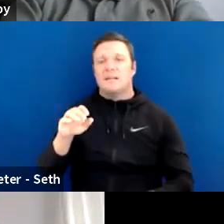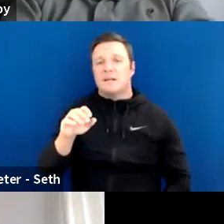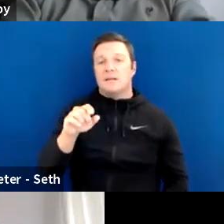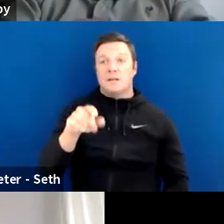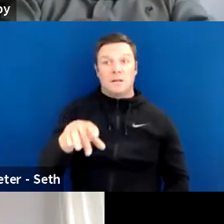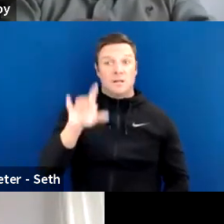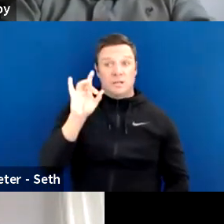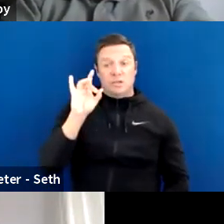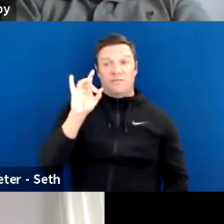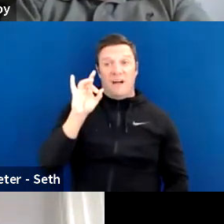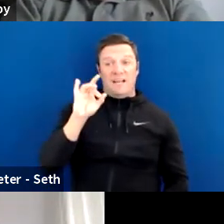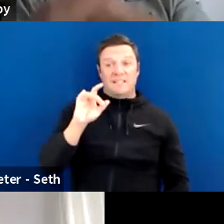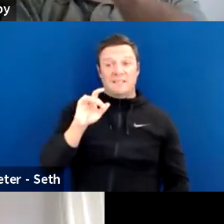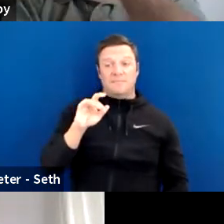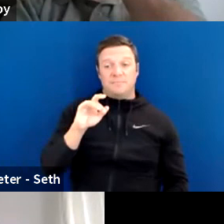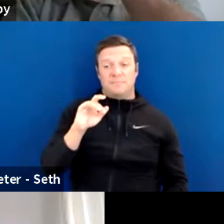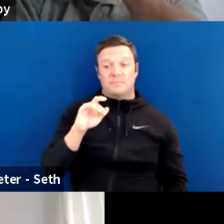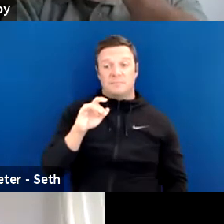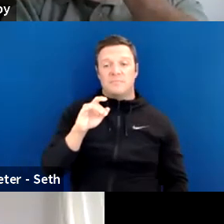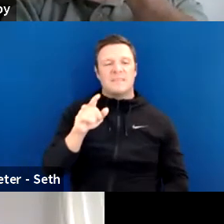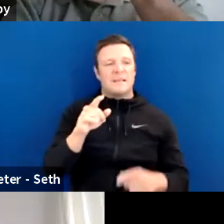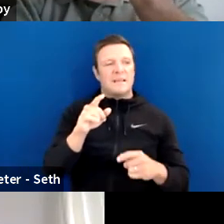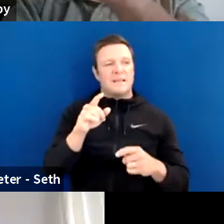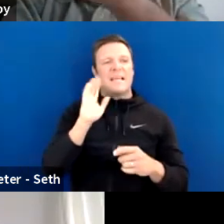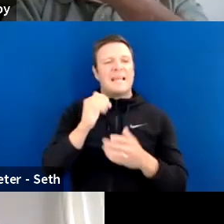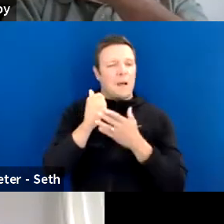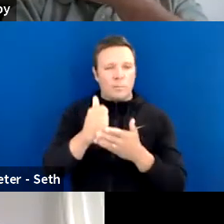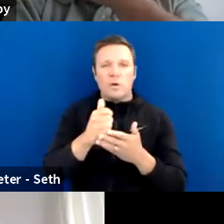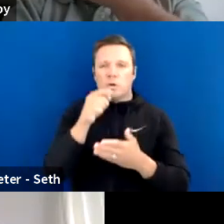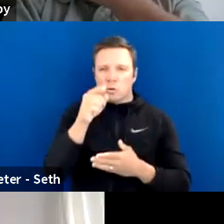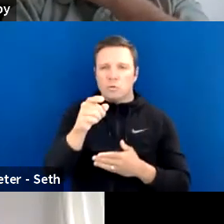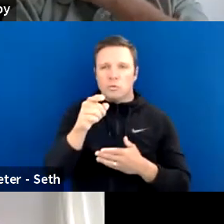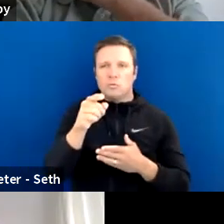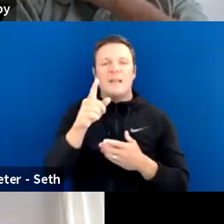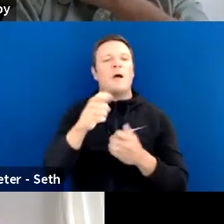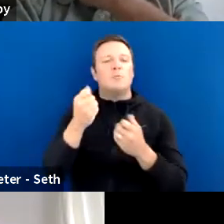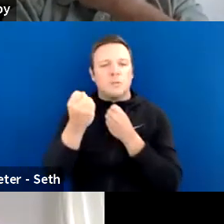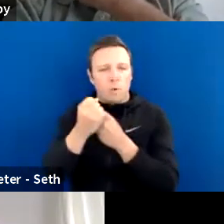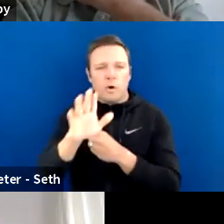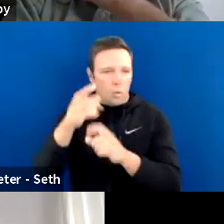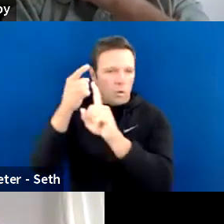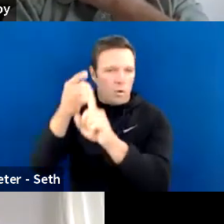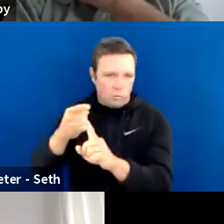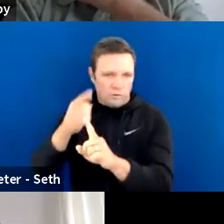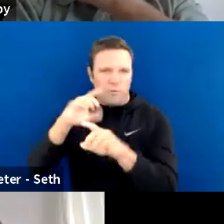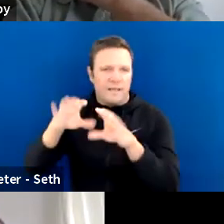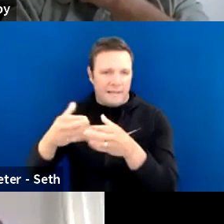connects to what you need to do or want to do in the classroom. We do have a course